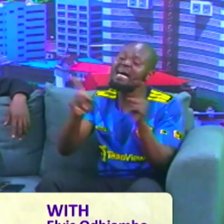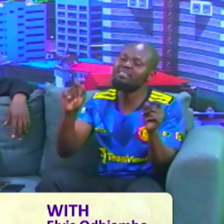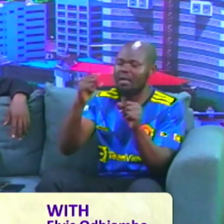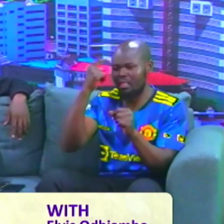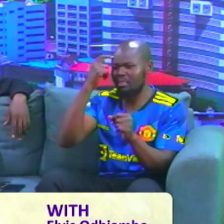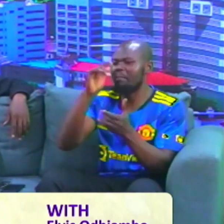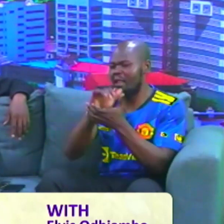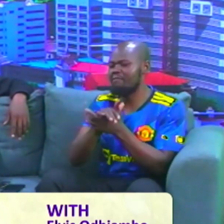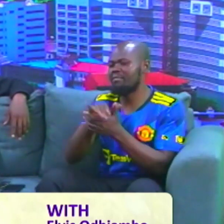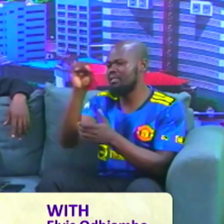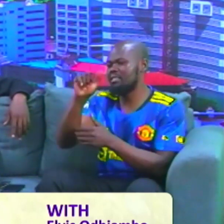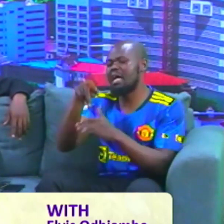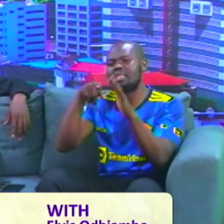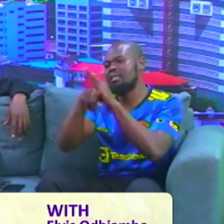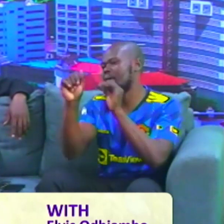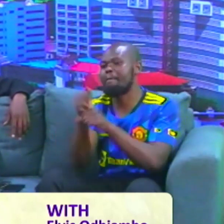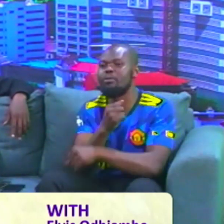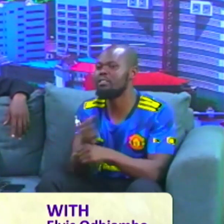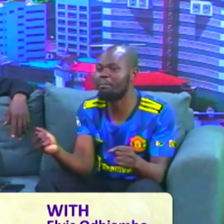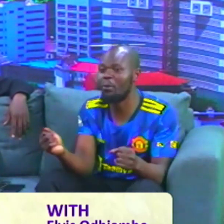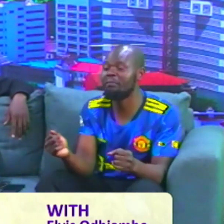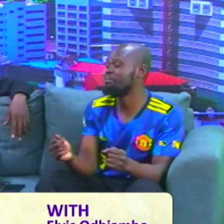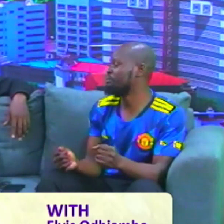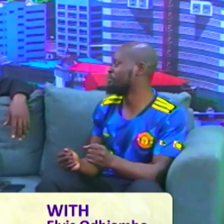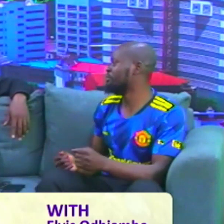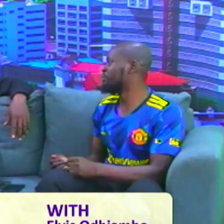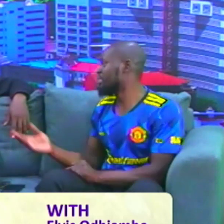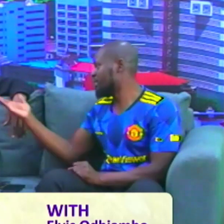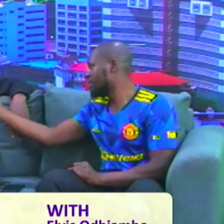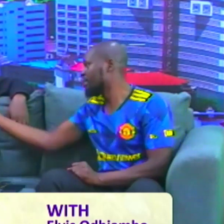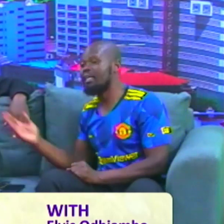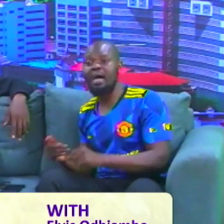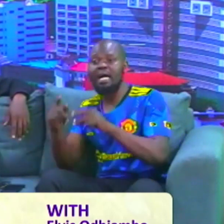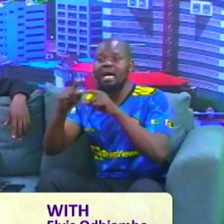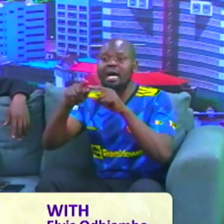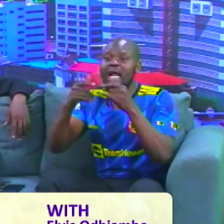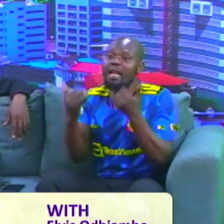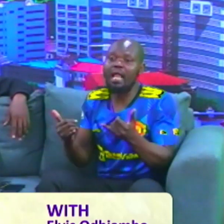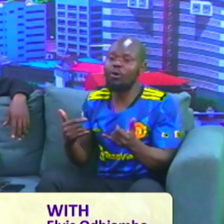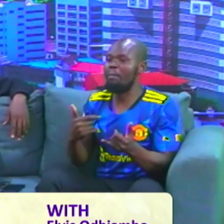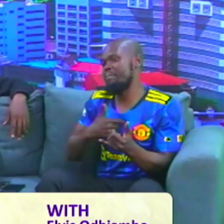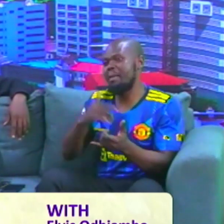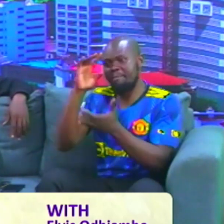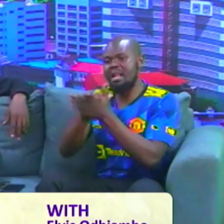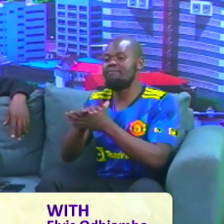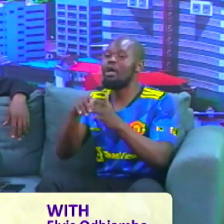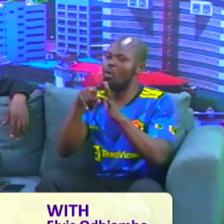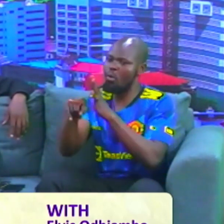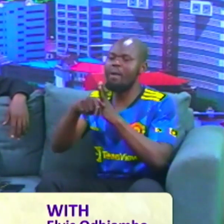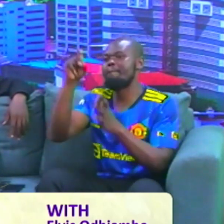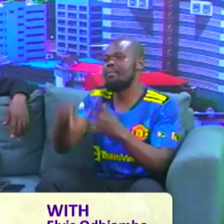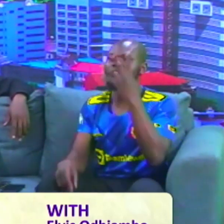Nketa, yes. Yeah, Nketa. But no matter how much the two players try, I don't think Saka is even going to